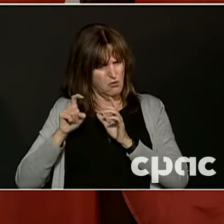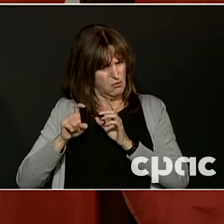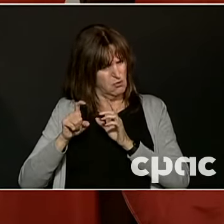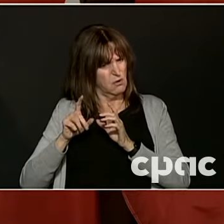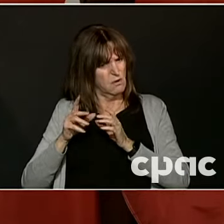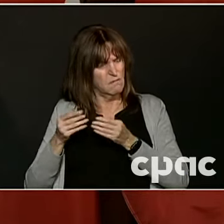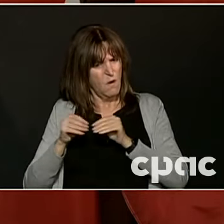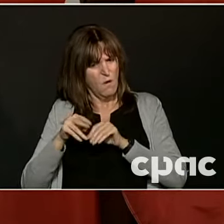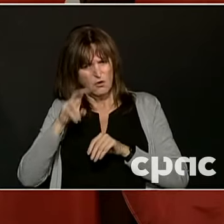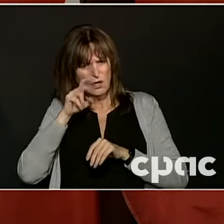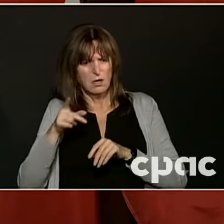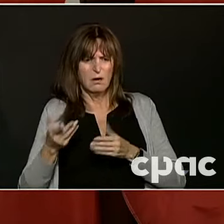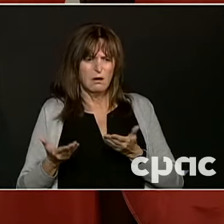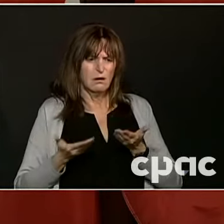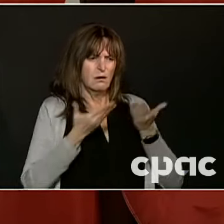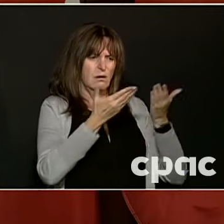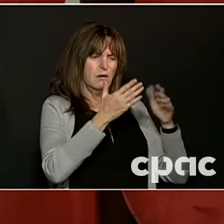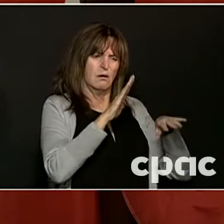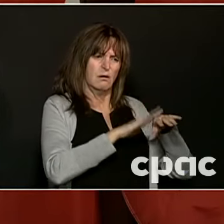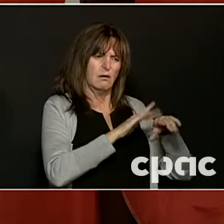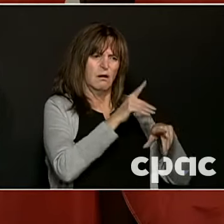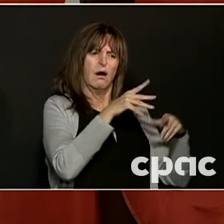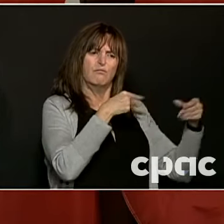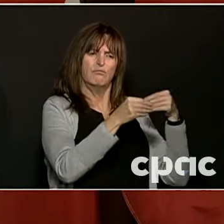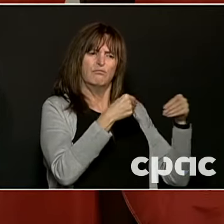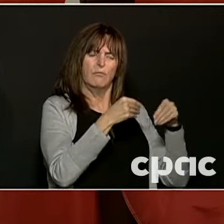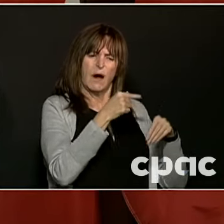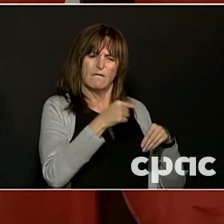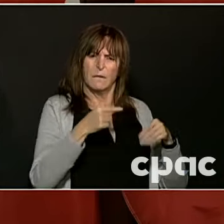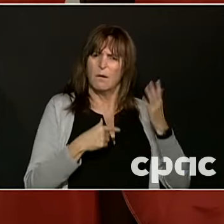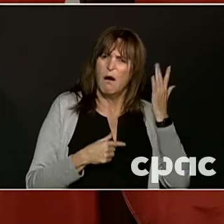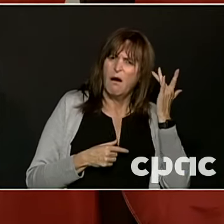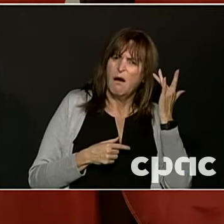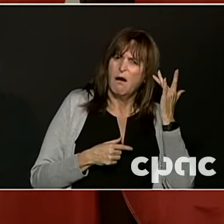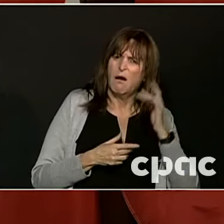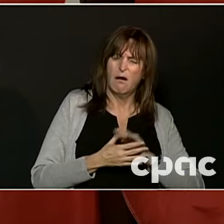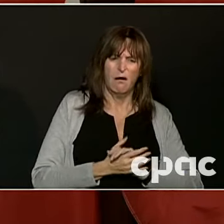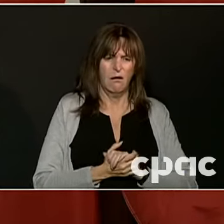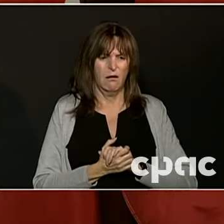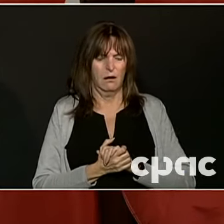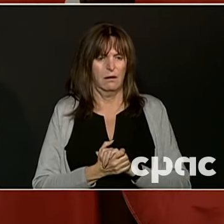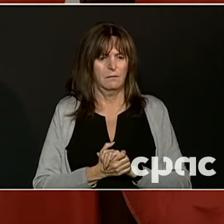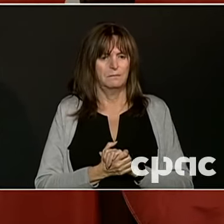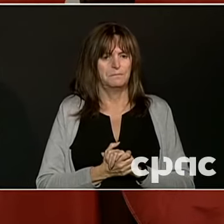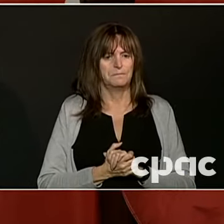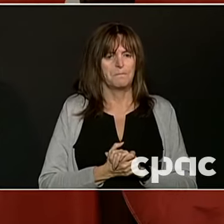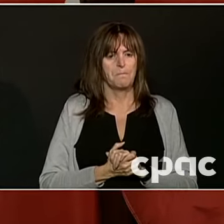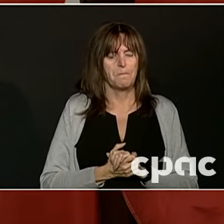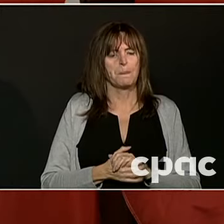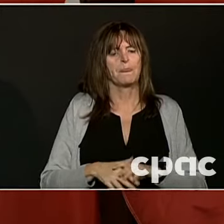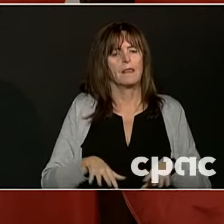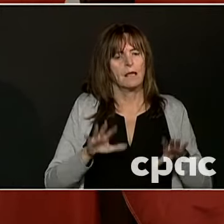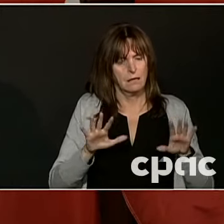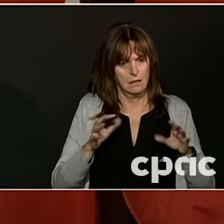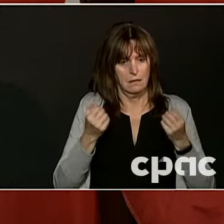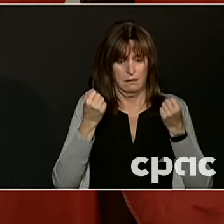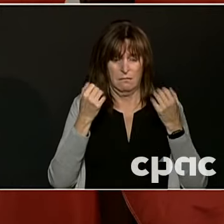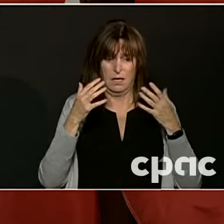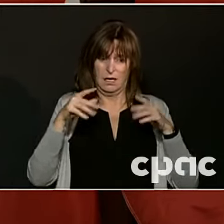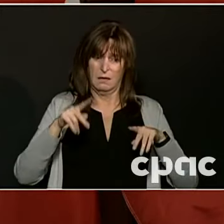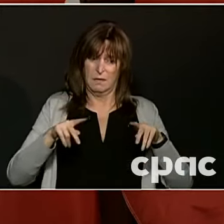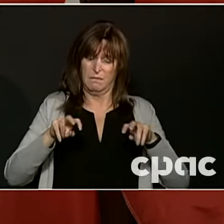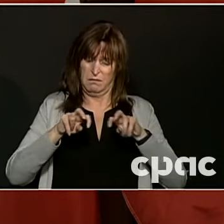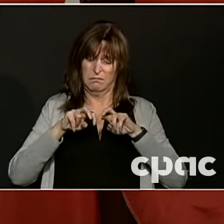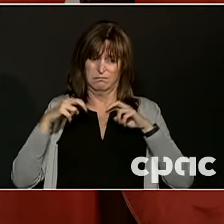was a lot of work involving, including Public Health Ontario, was at our table with the public health measures. And what was fundamental in the